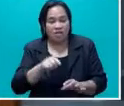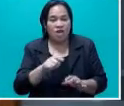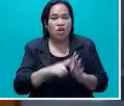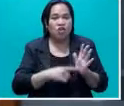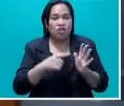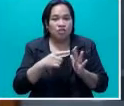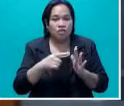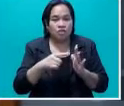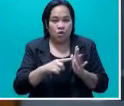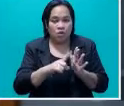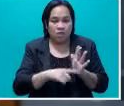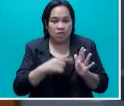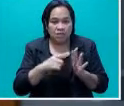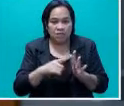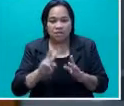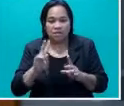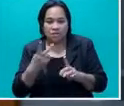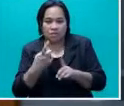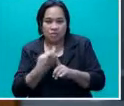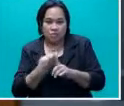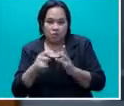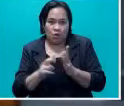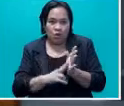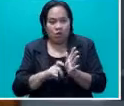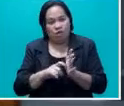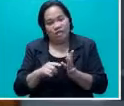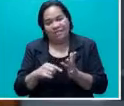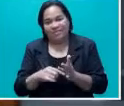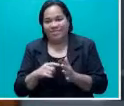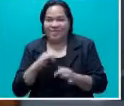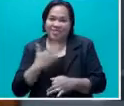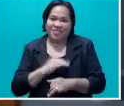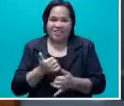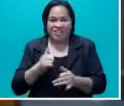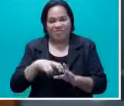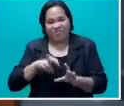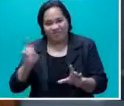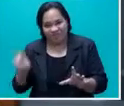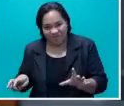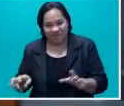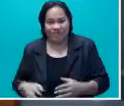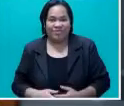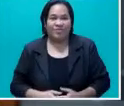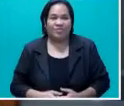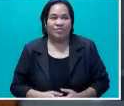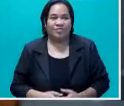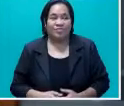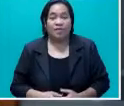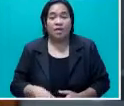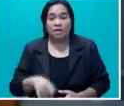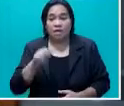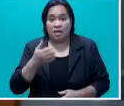his term of service to the country which had come to an end. Honorable Speaker, His Excellency